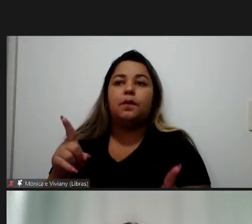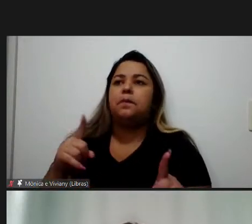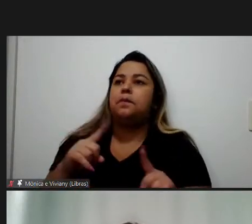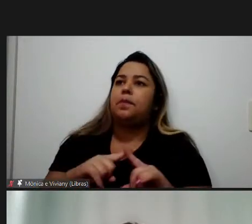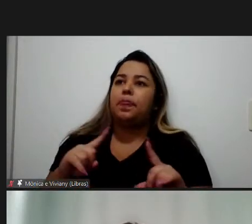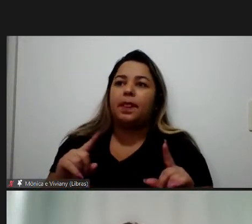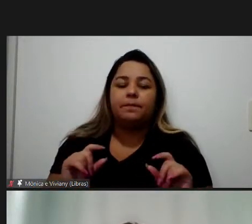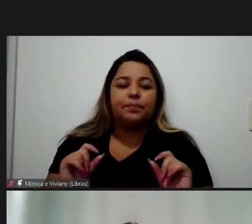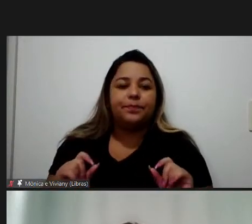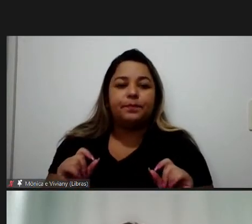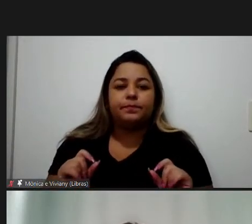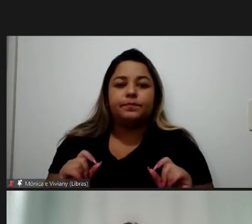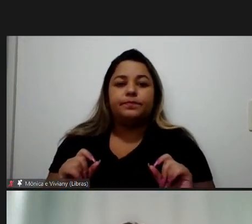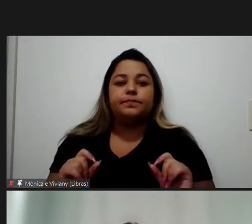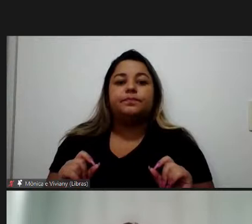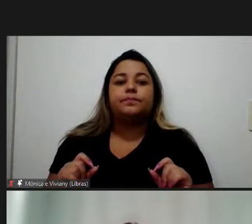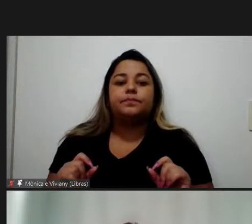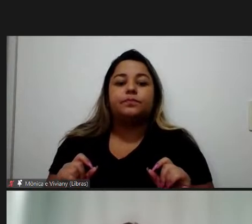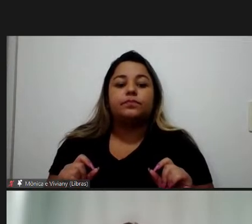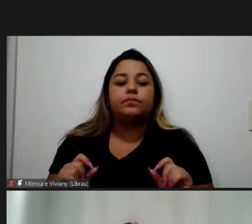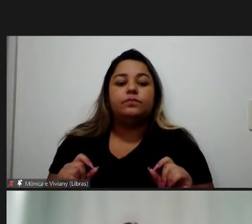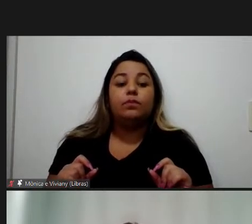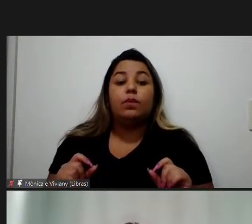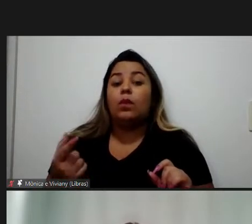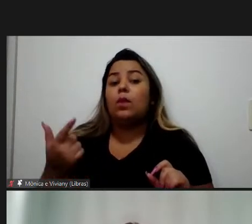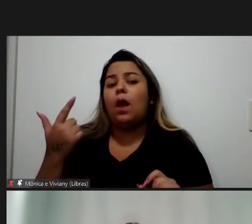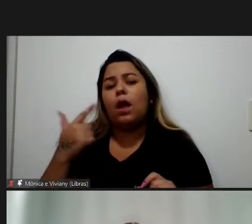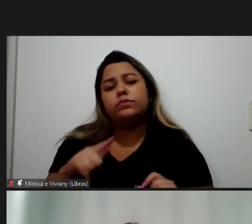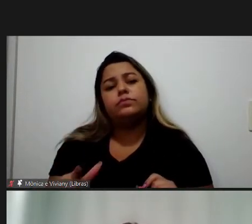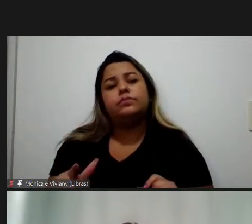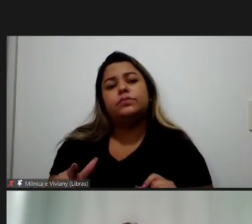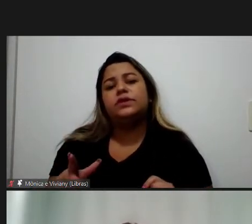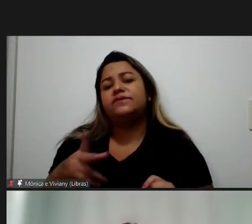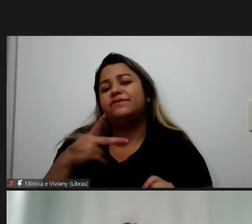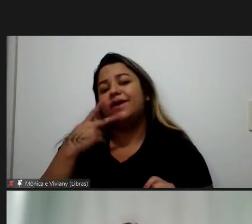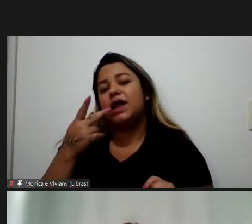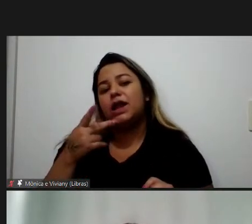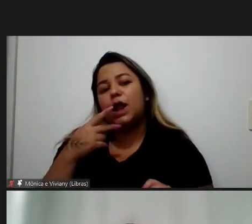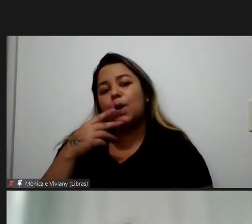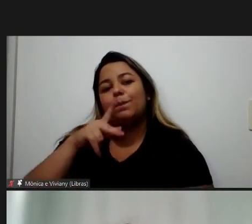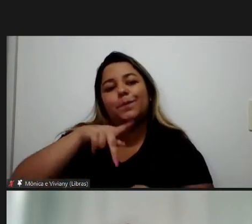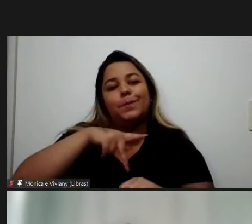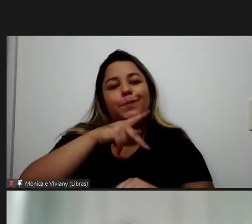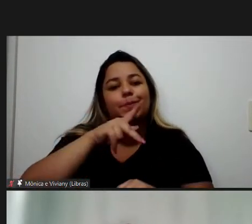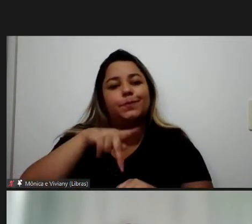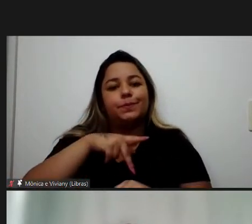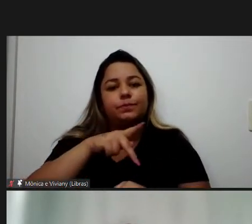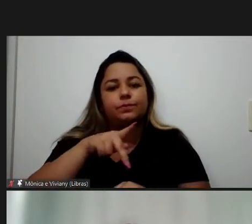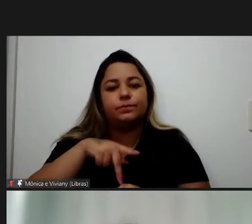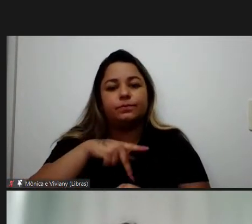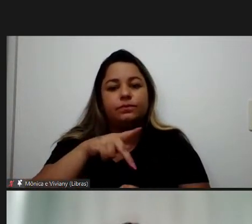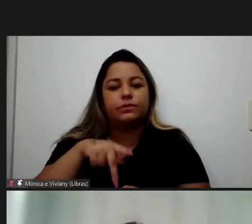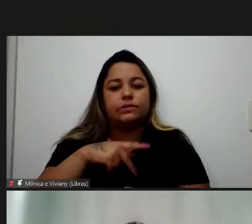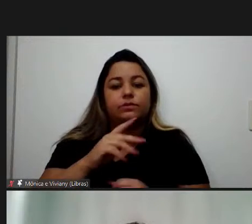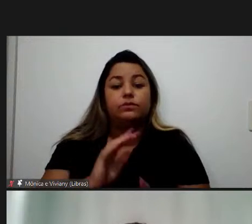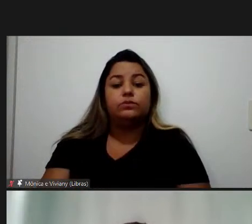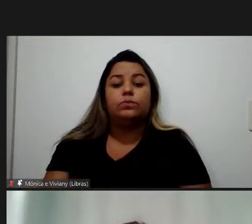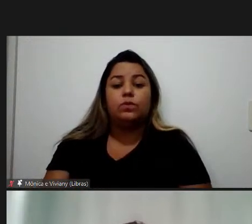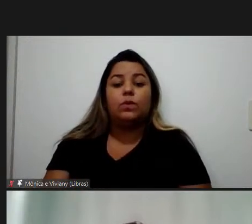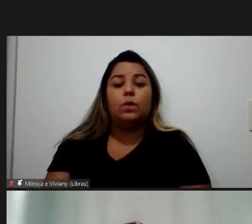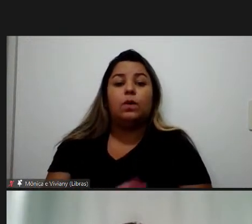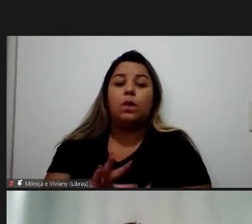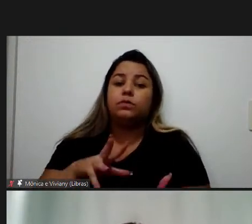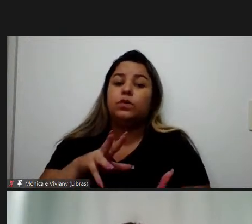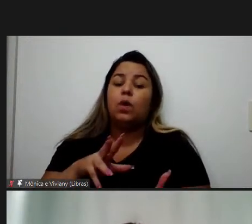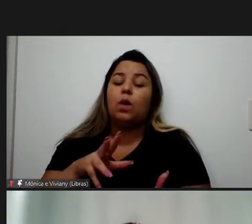can hardly quote a country that I would say it's a great example. I mean, for some services, perhaps, I